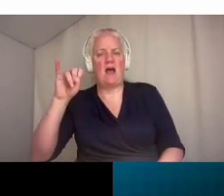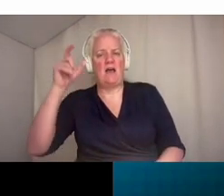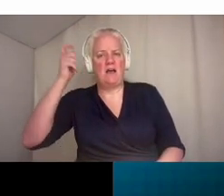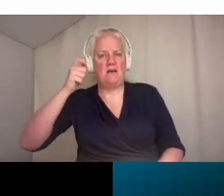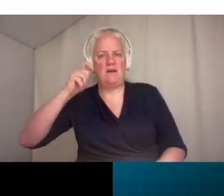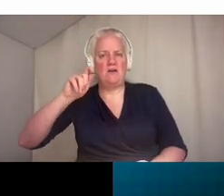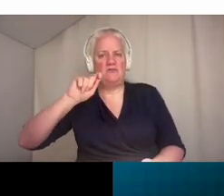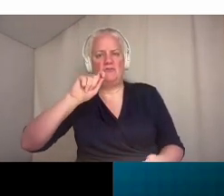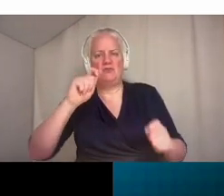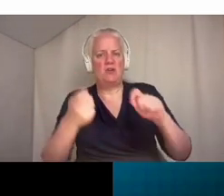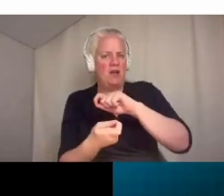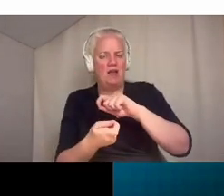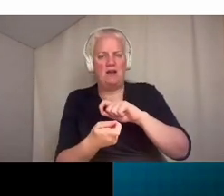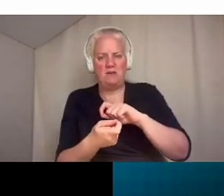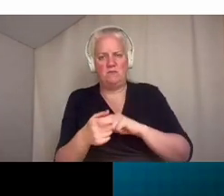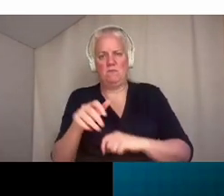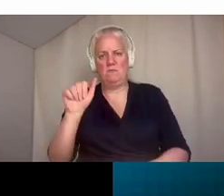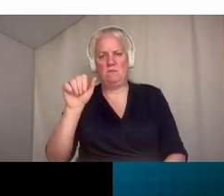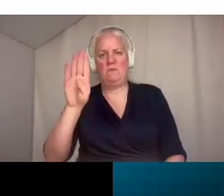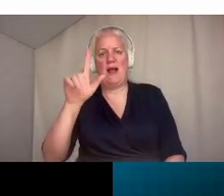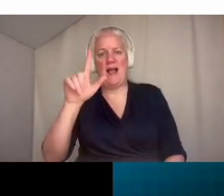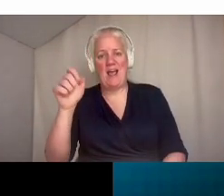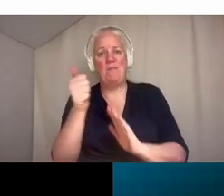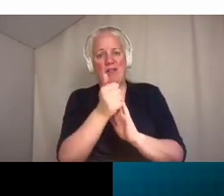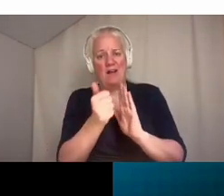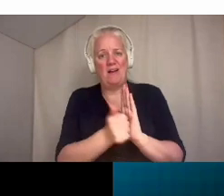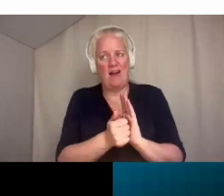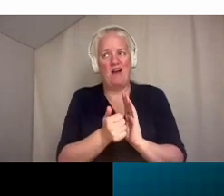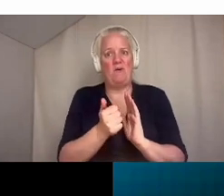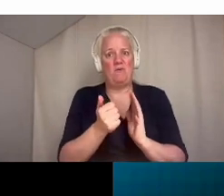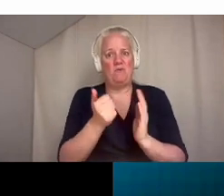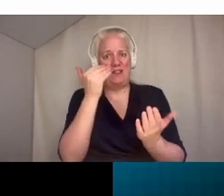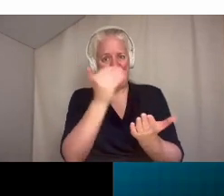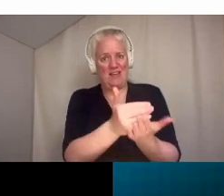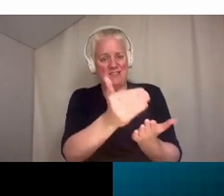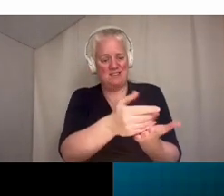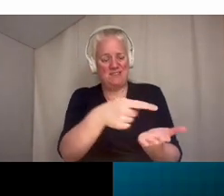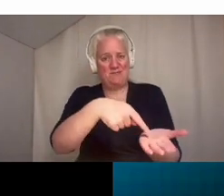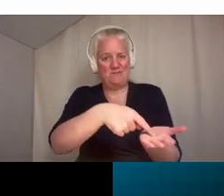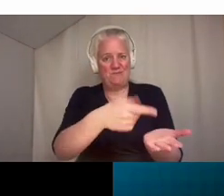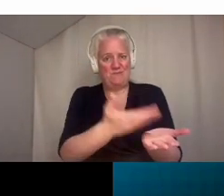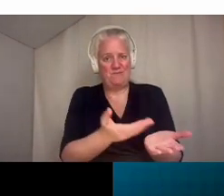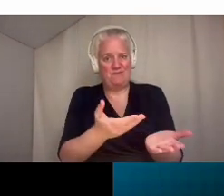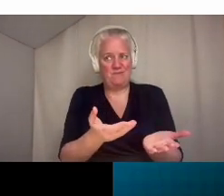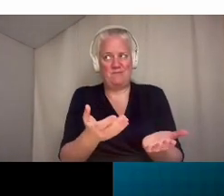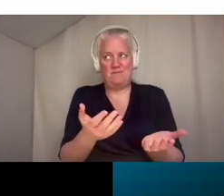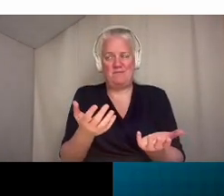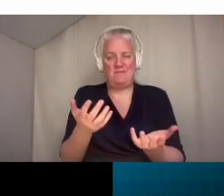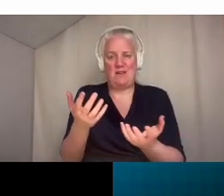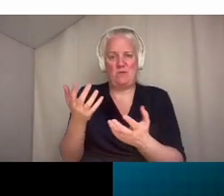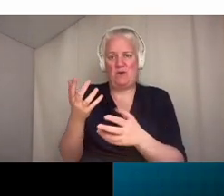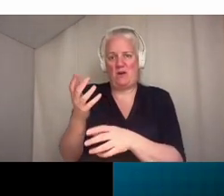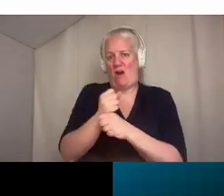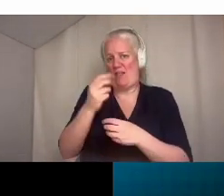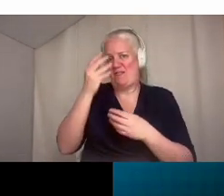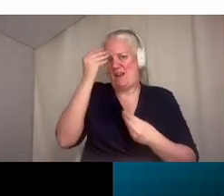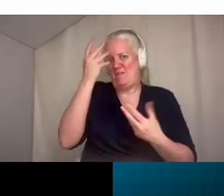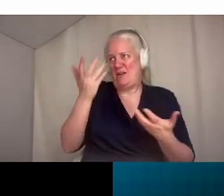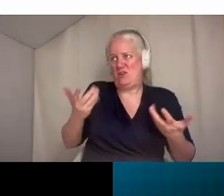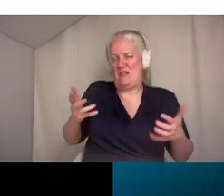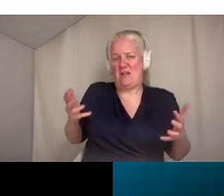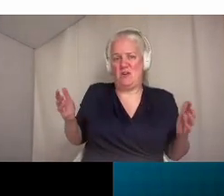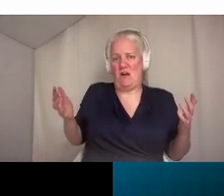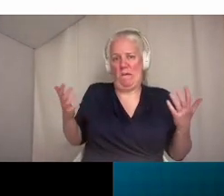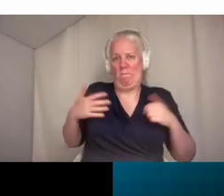account was listed. And that's the only information that we received. She said there